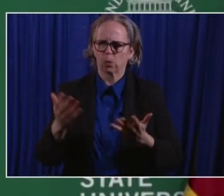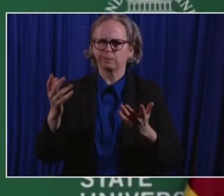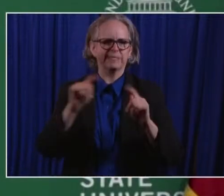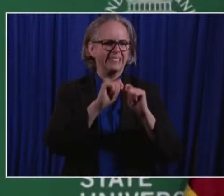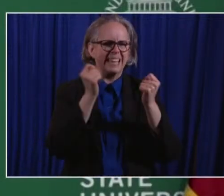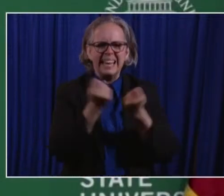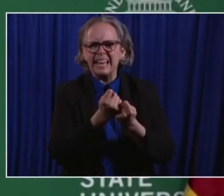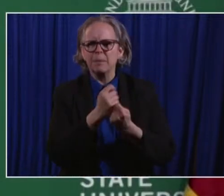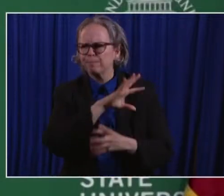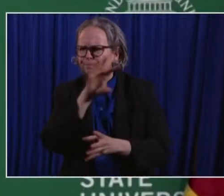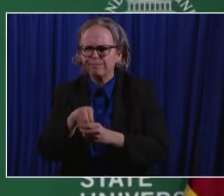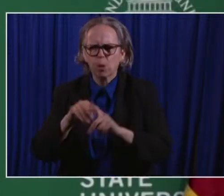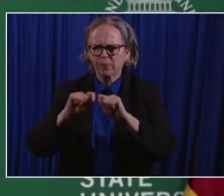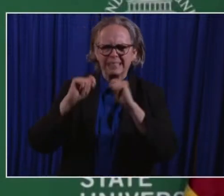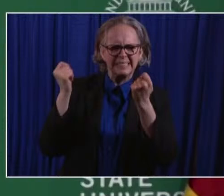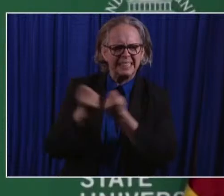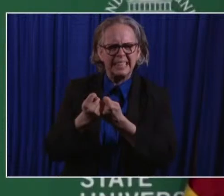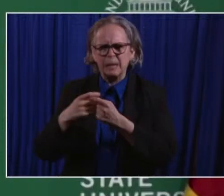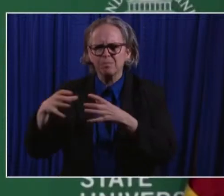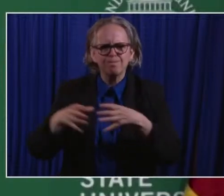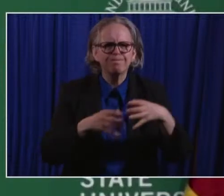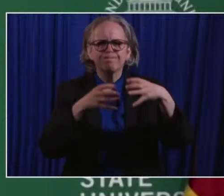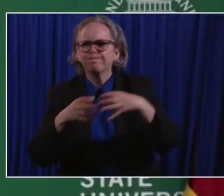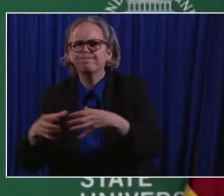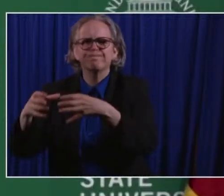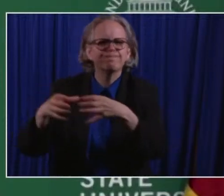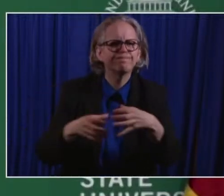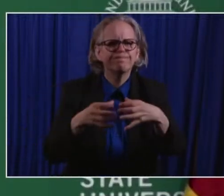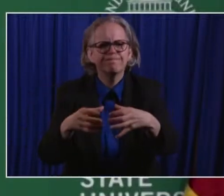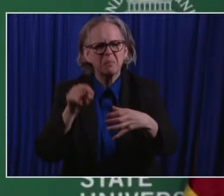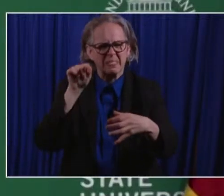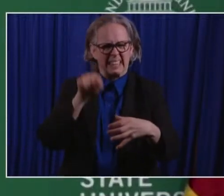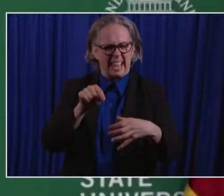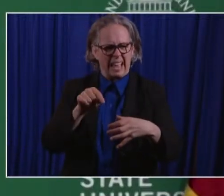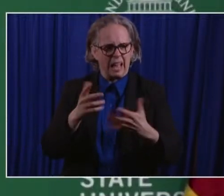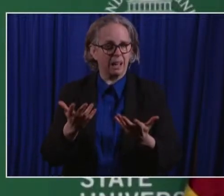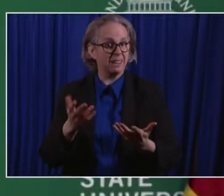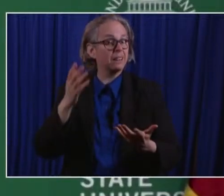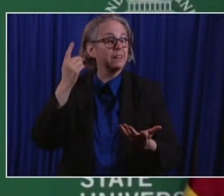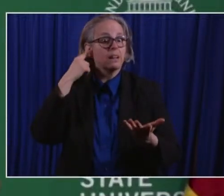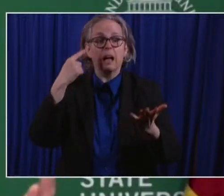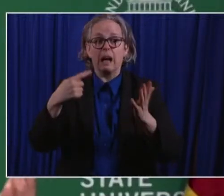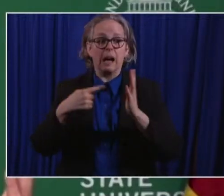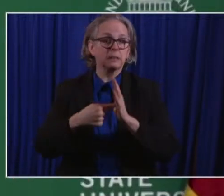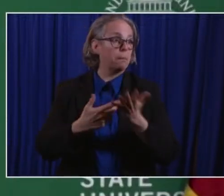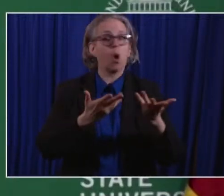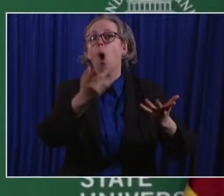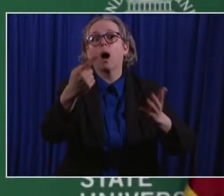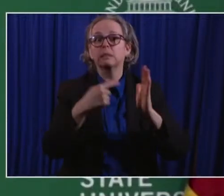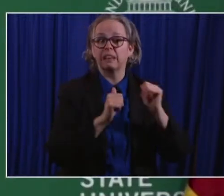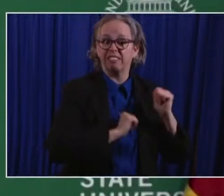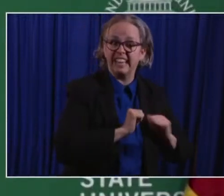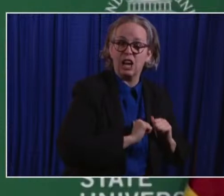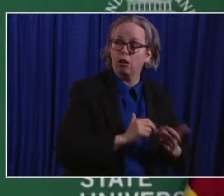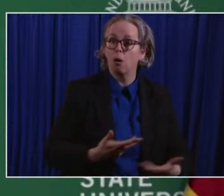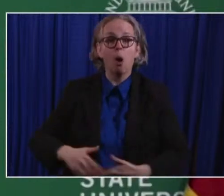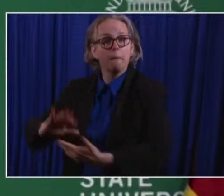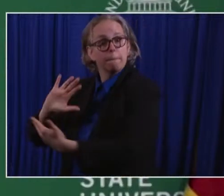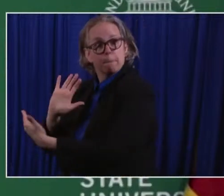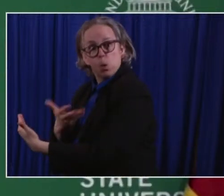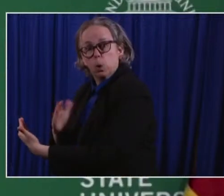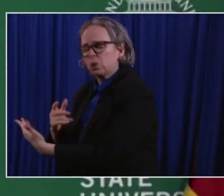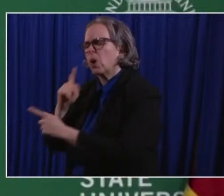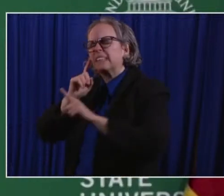students who are in extracurricular activities, maybe not be athletic, it might be theater, it might be any number of other